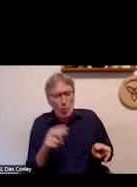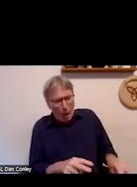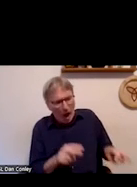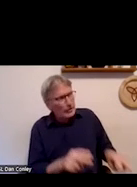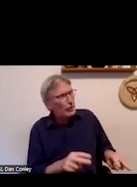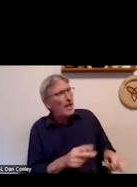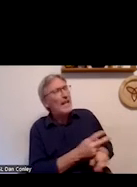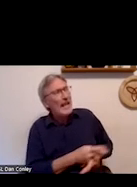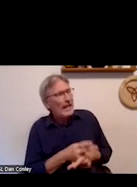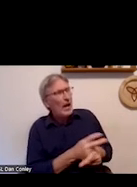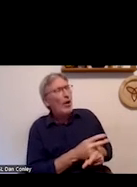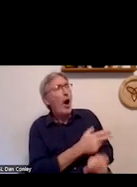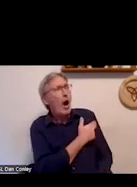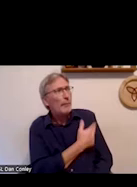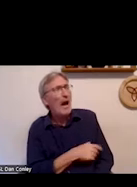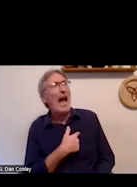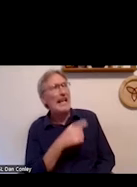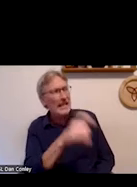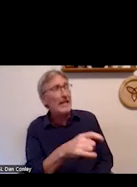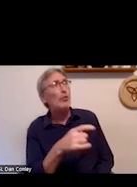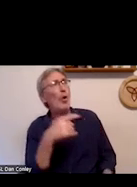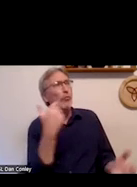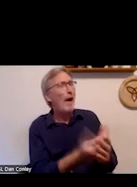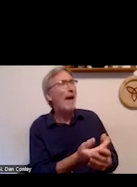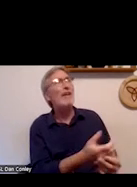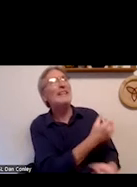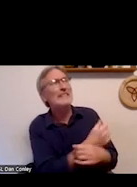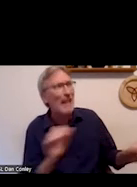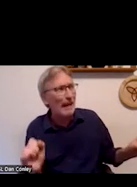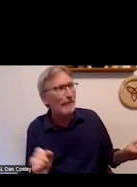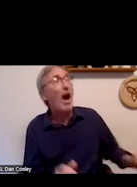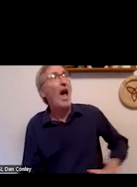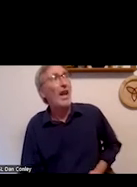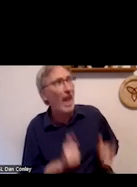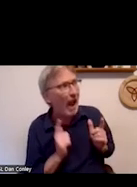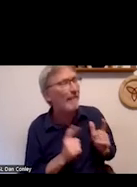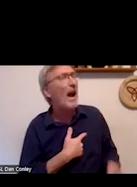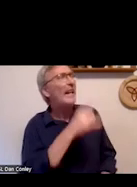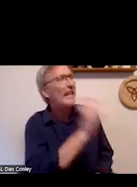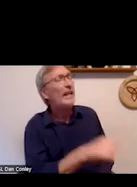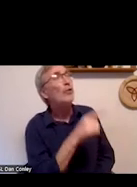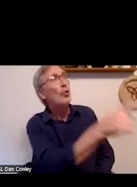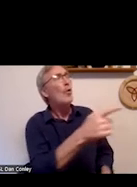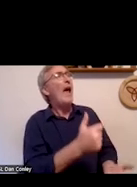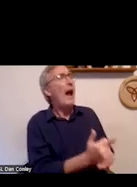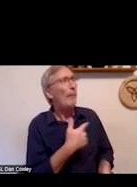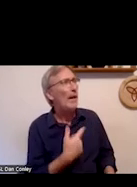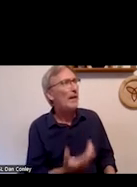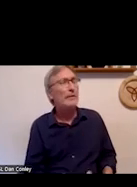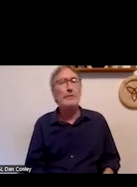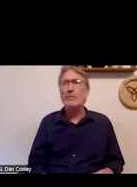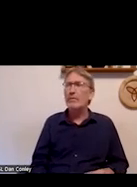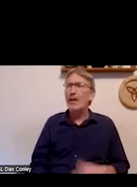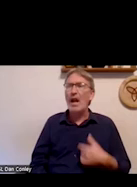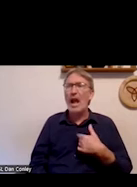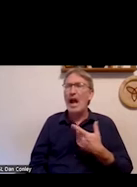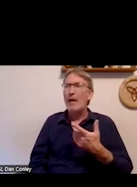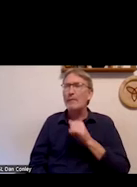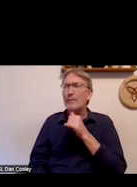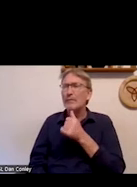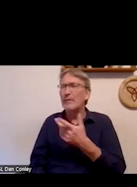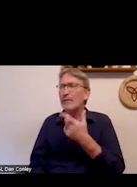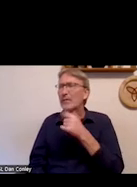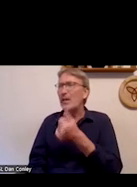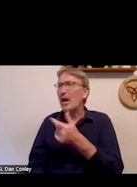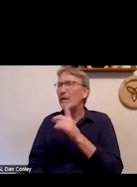people at the hospital. I need to get him there safely and alive, and I need you to help me do that. Well, we're not going to do anything for him.